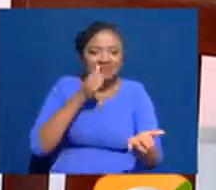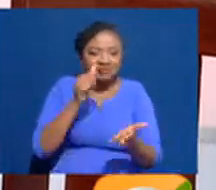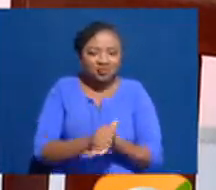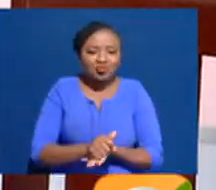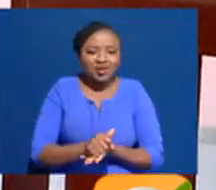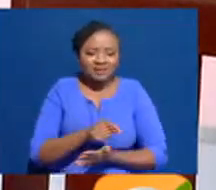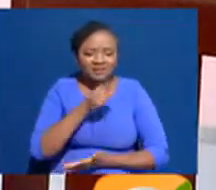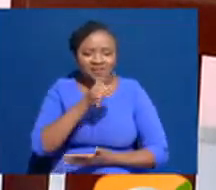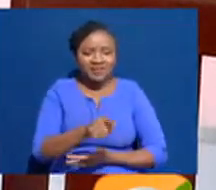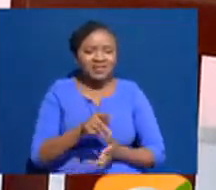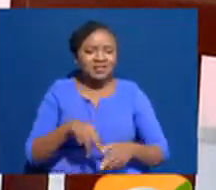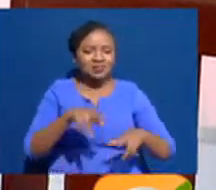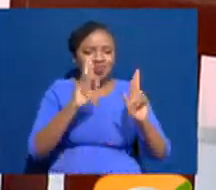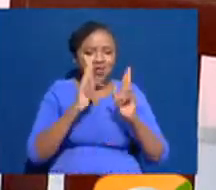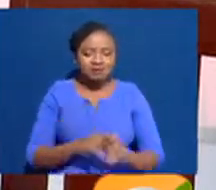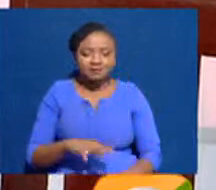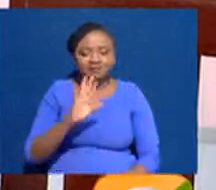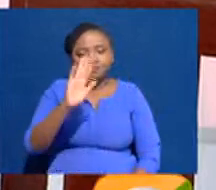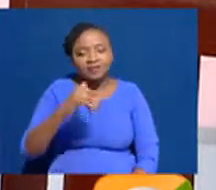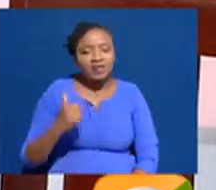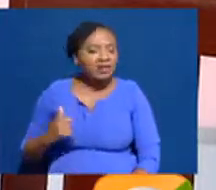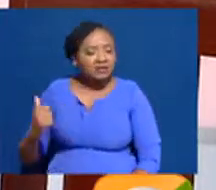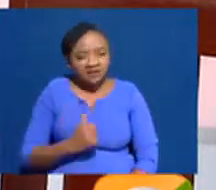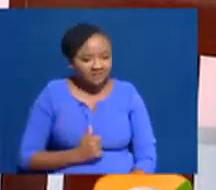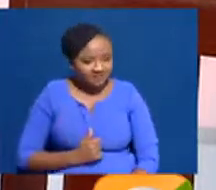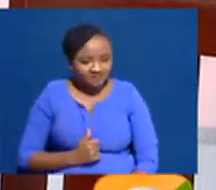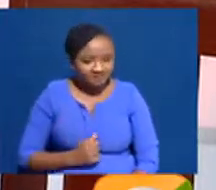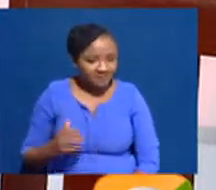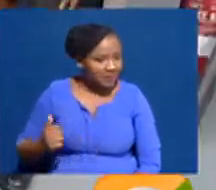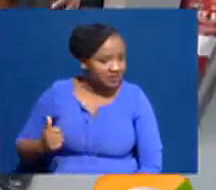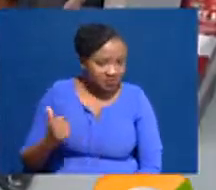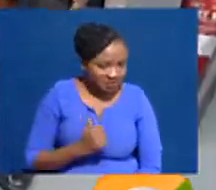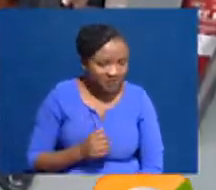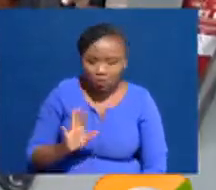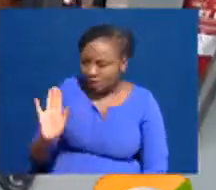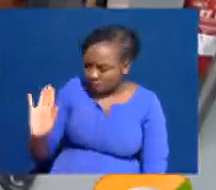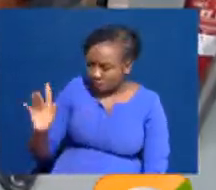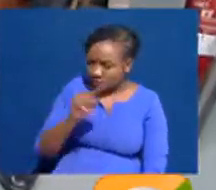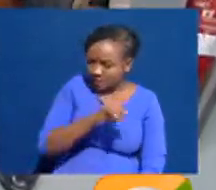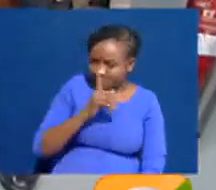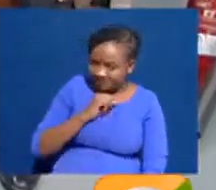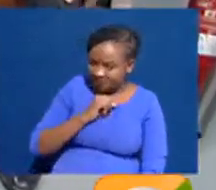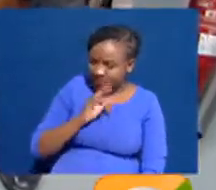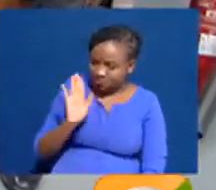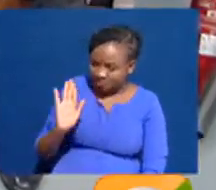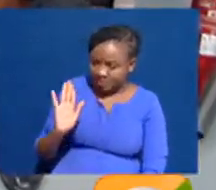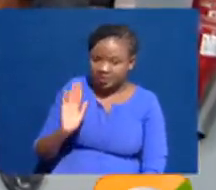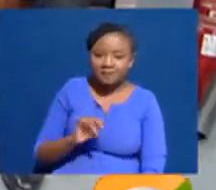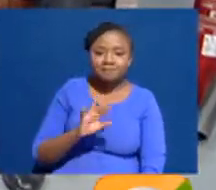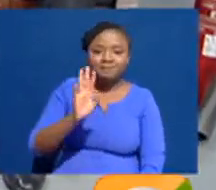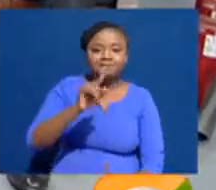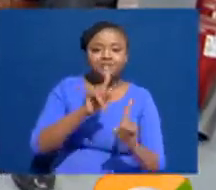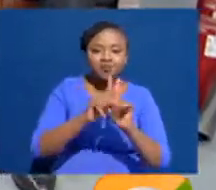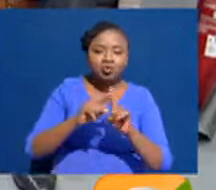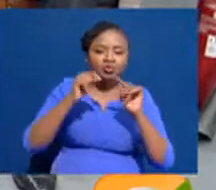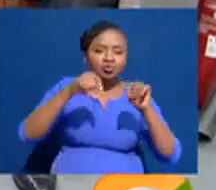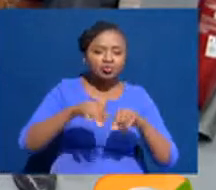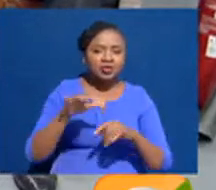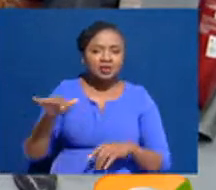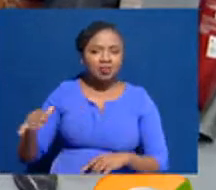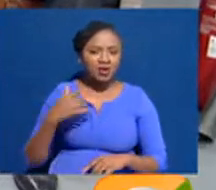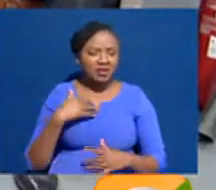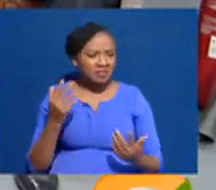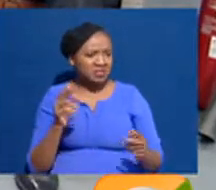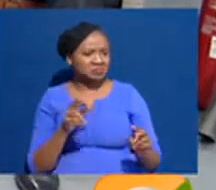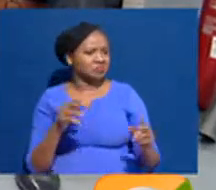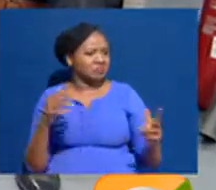his people. Jeff. It is sad. Jeff. To see, it is sad. And today morning,